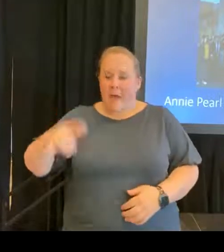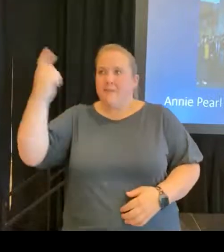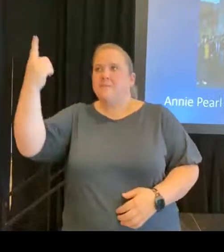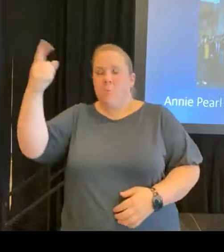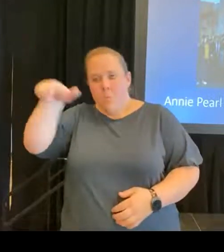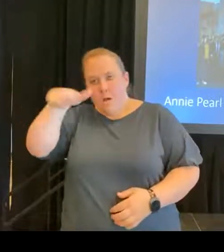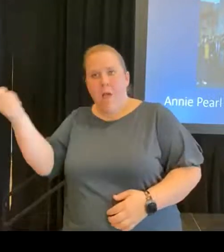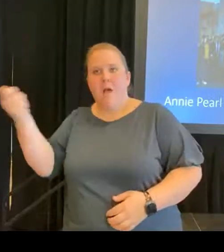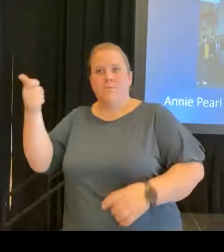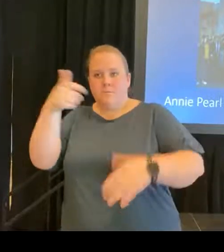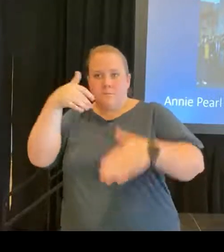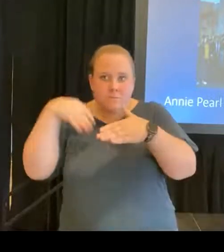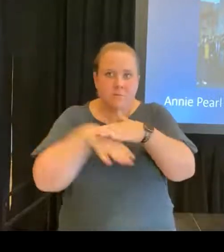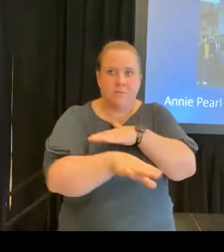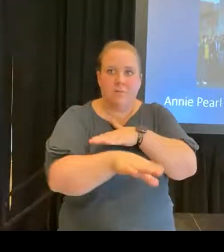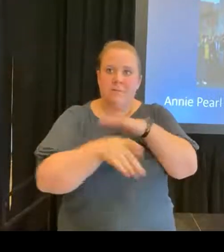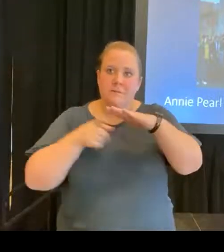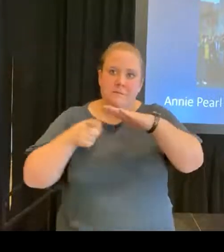our organization.